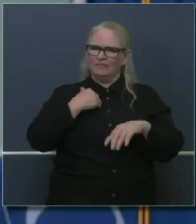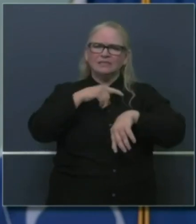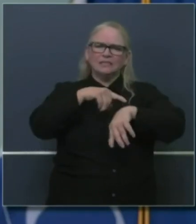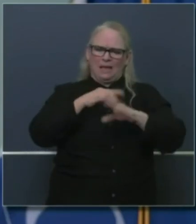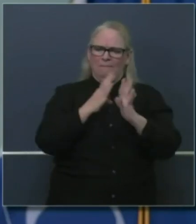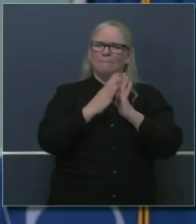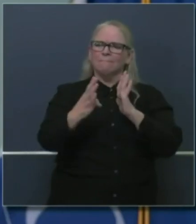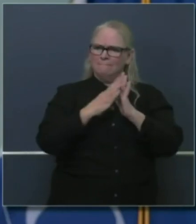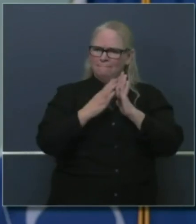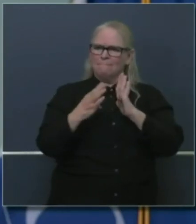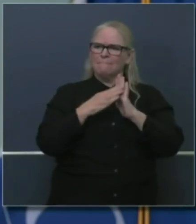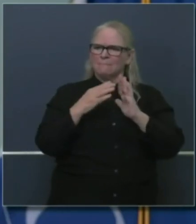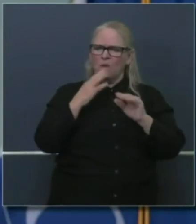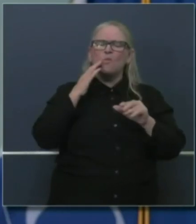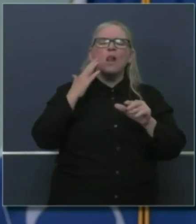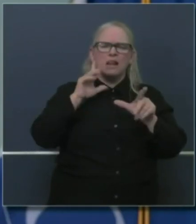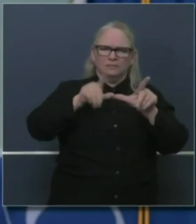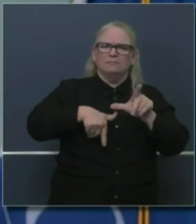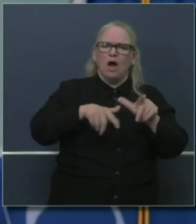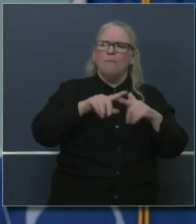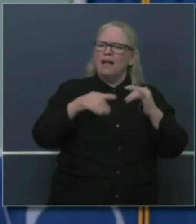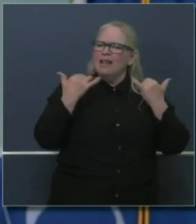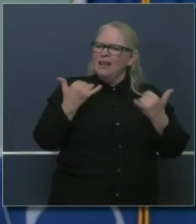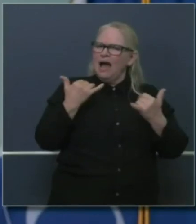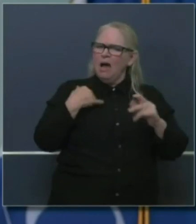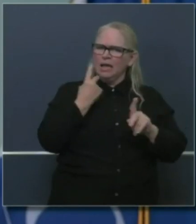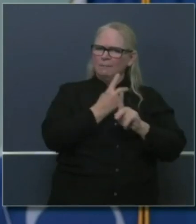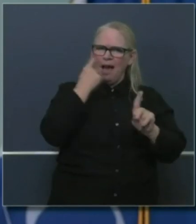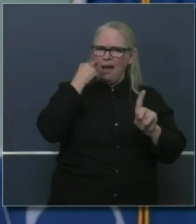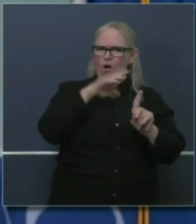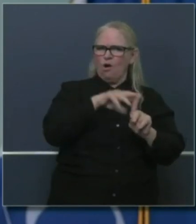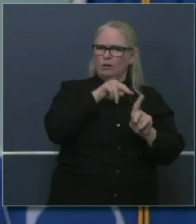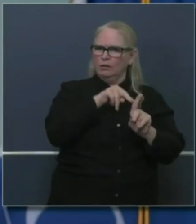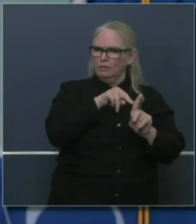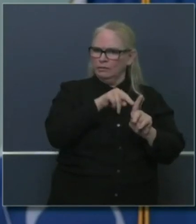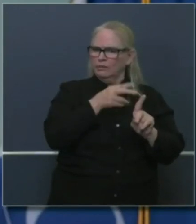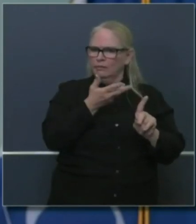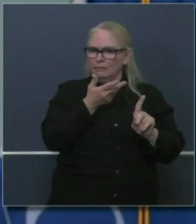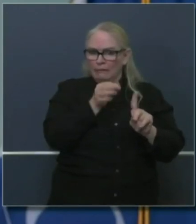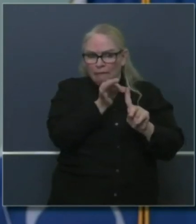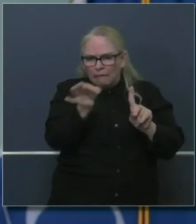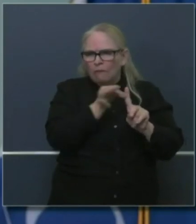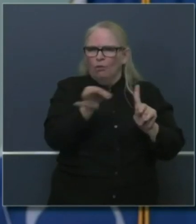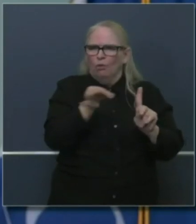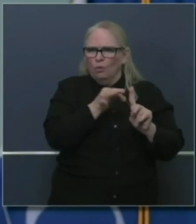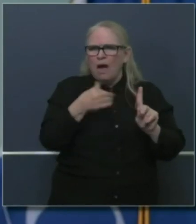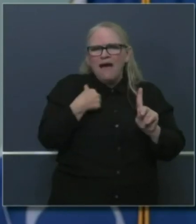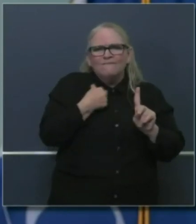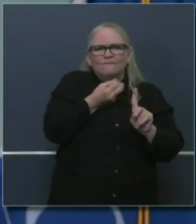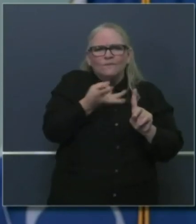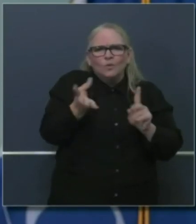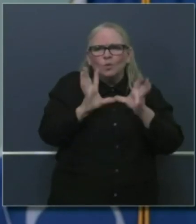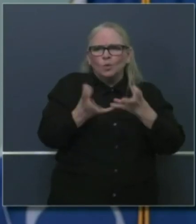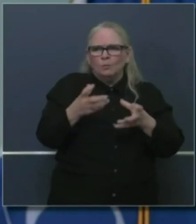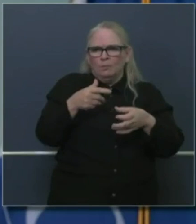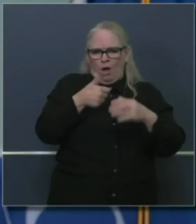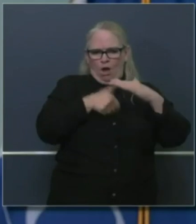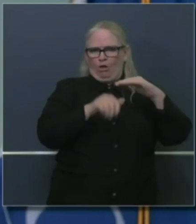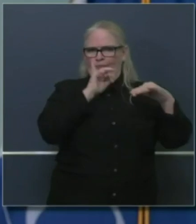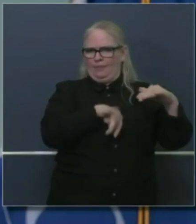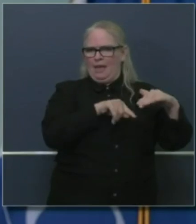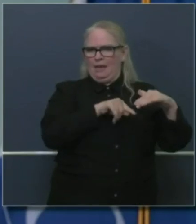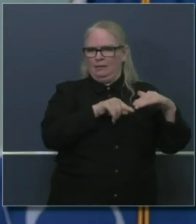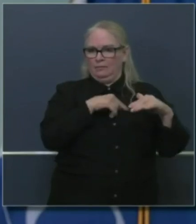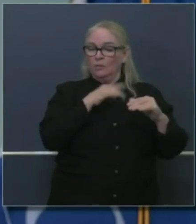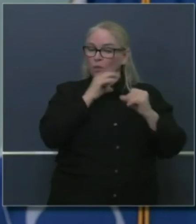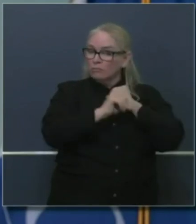expiration dates, and we're attending to over a few dozen that are in that category and looking to extend them and,